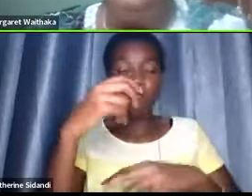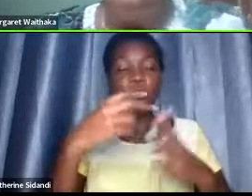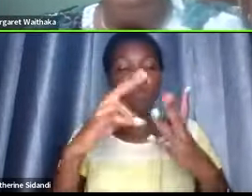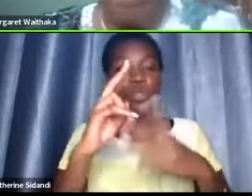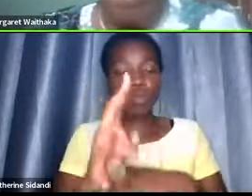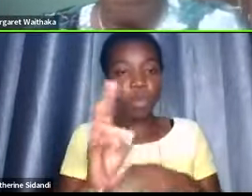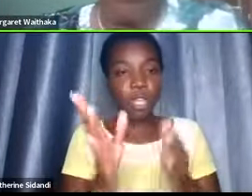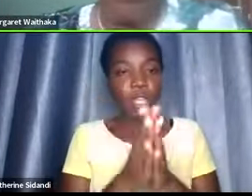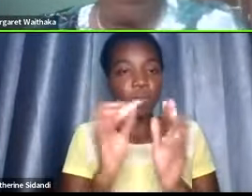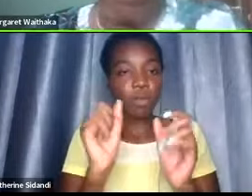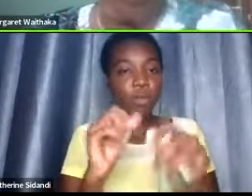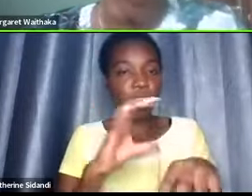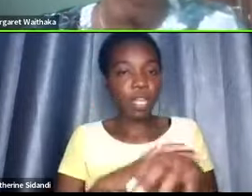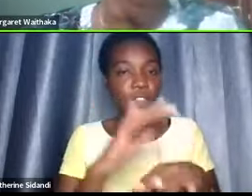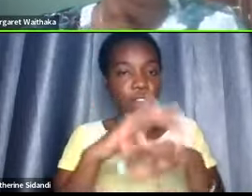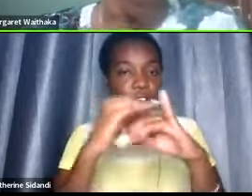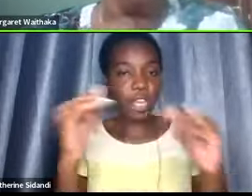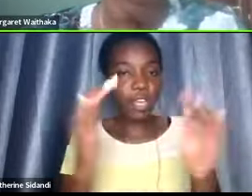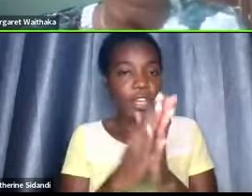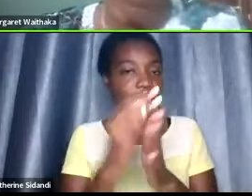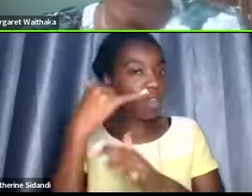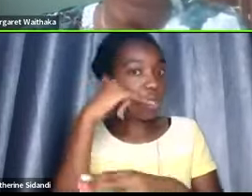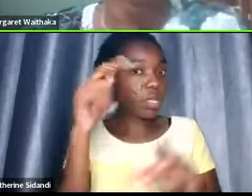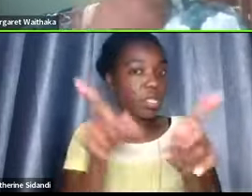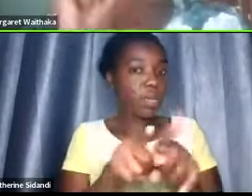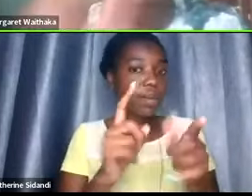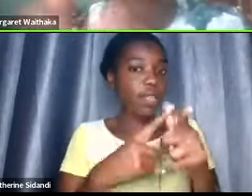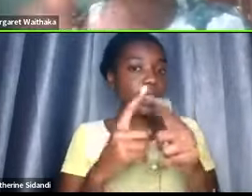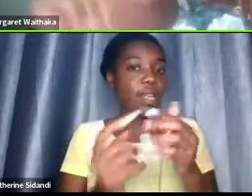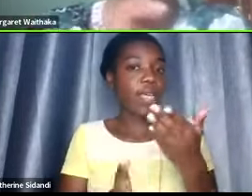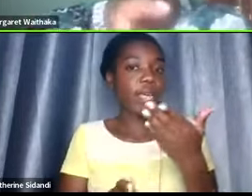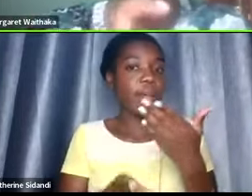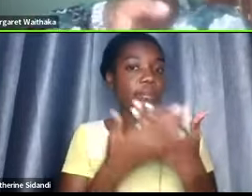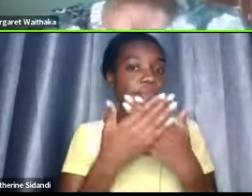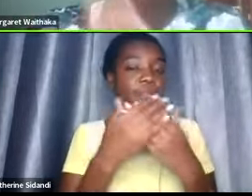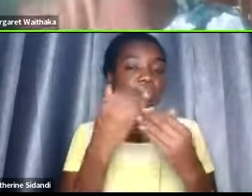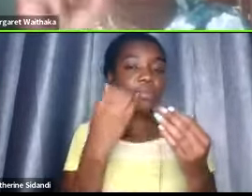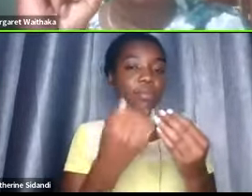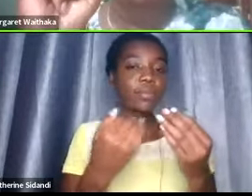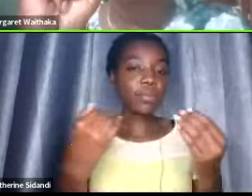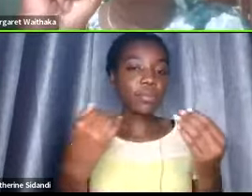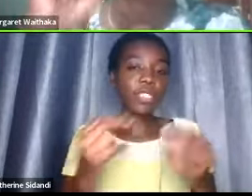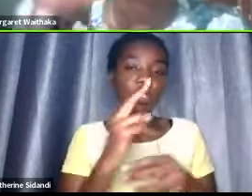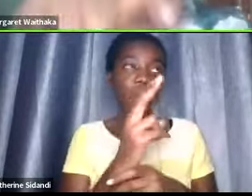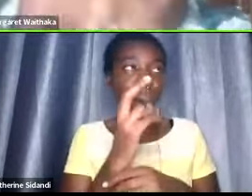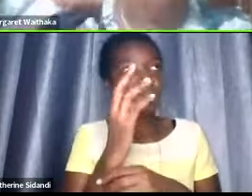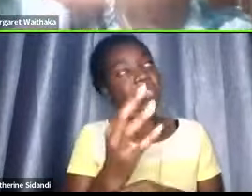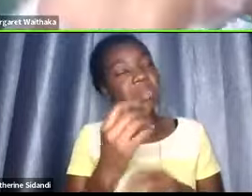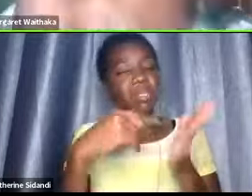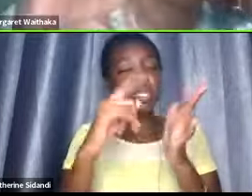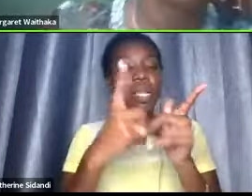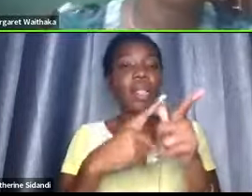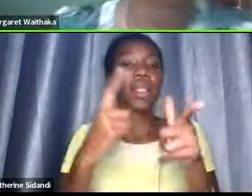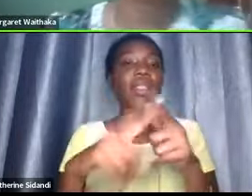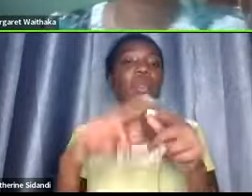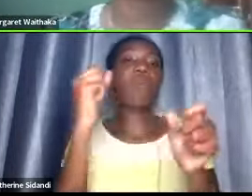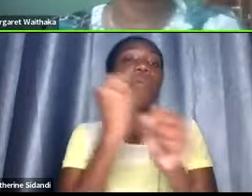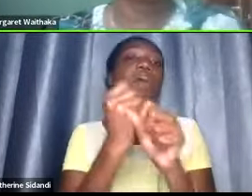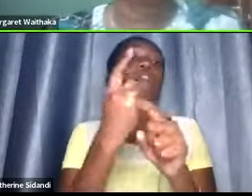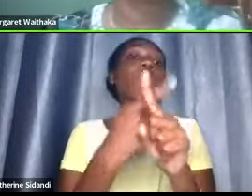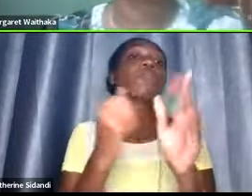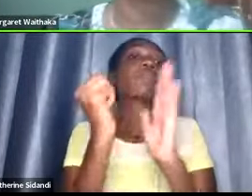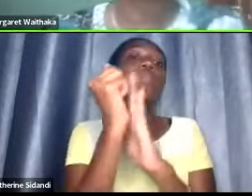call us so that you are able to help your students who are in Form 2 to pick correctly. And then you work from your subjects